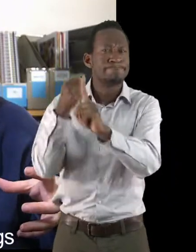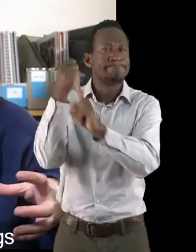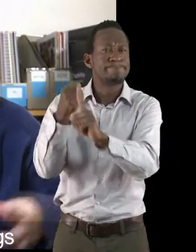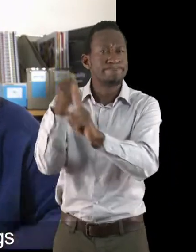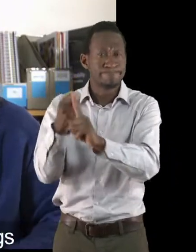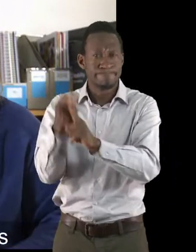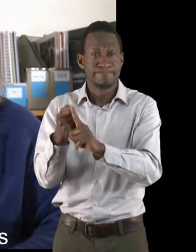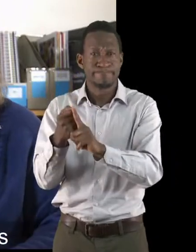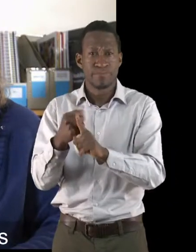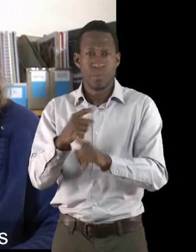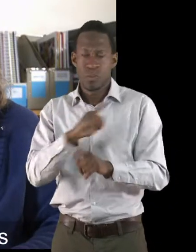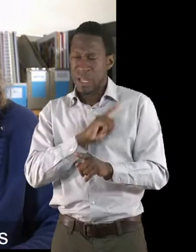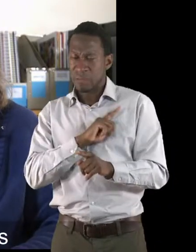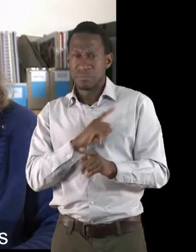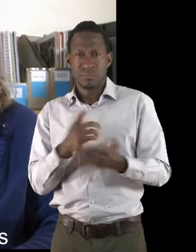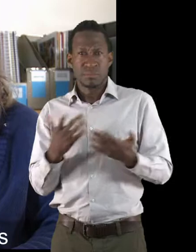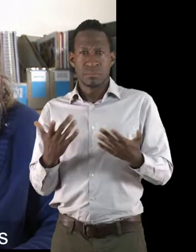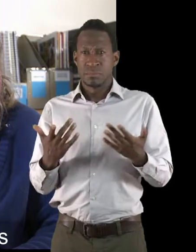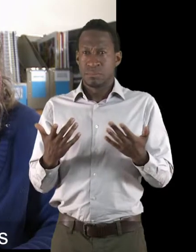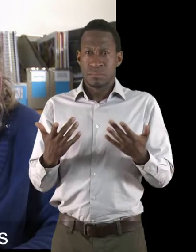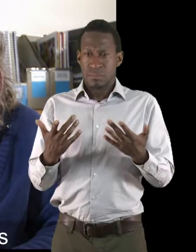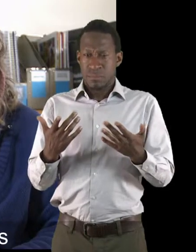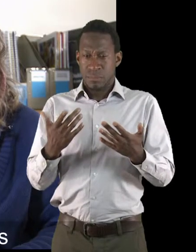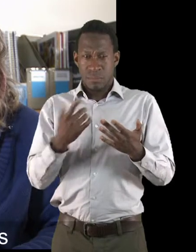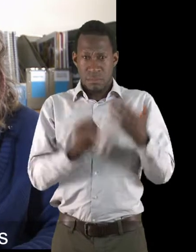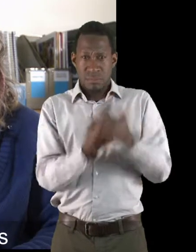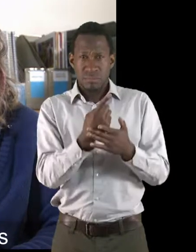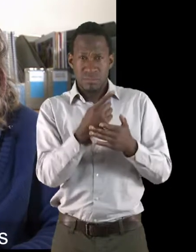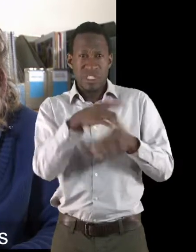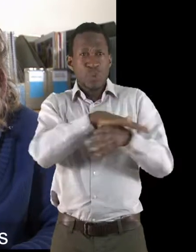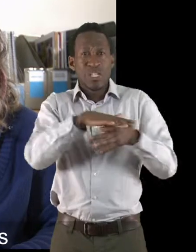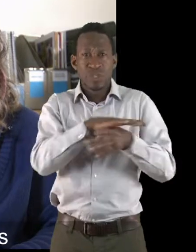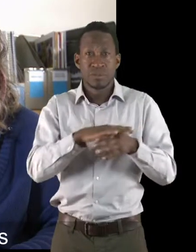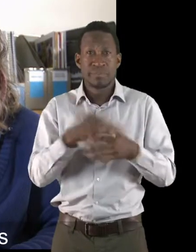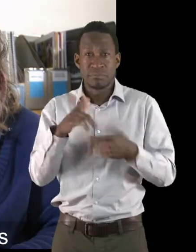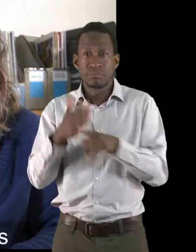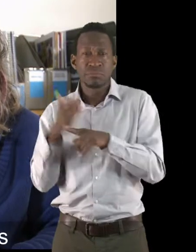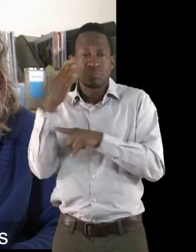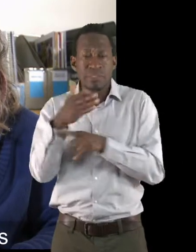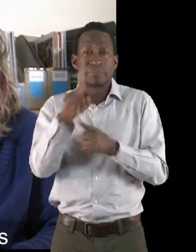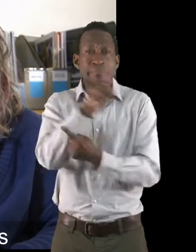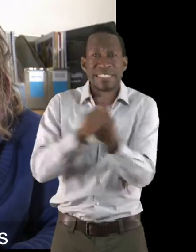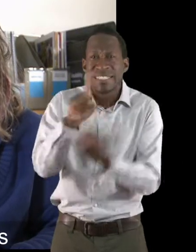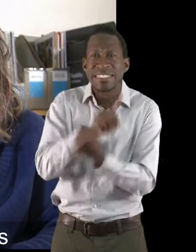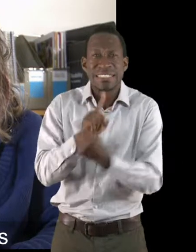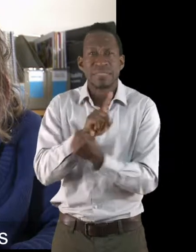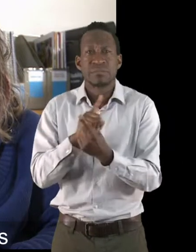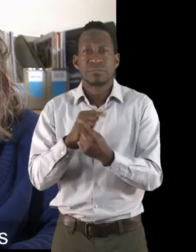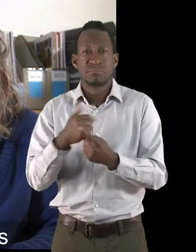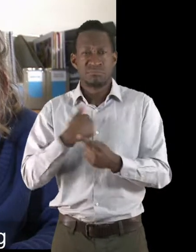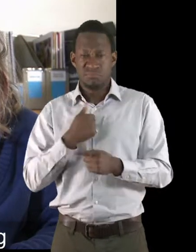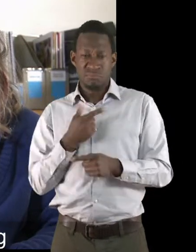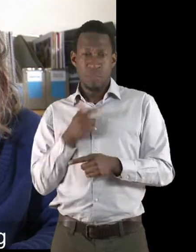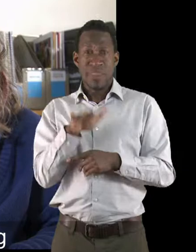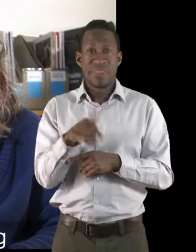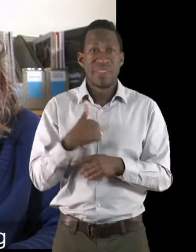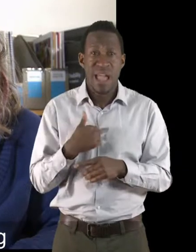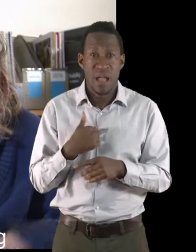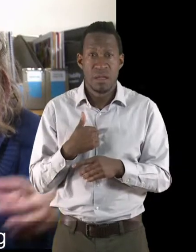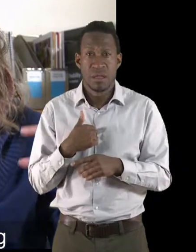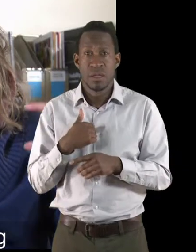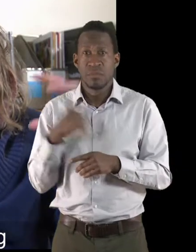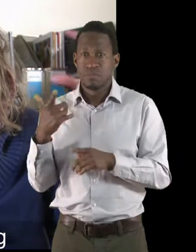go into, but also she acted as kind of a point of reference. I knew